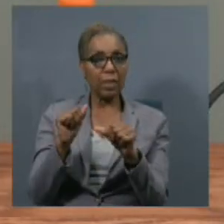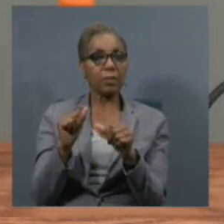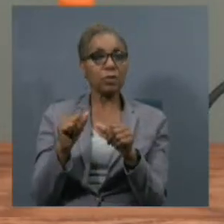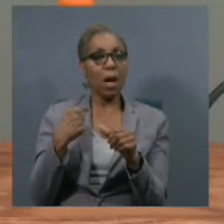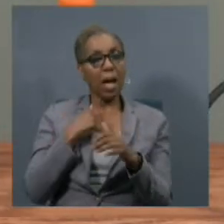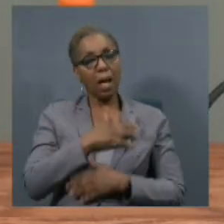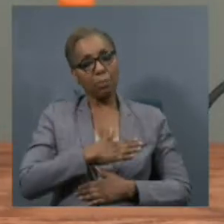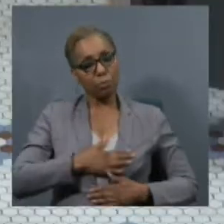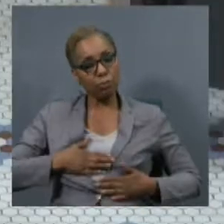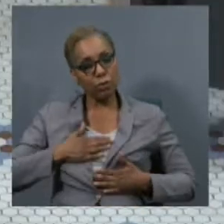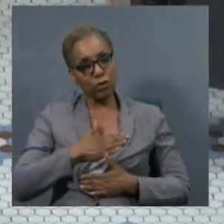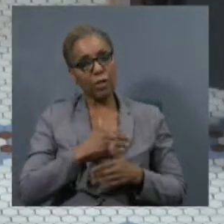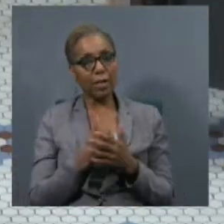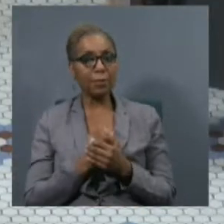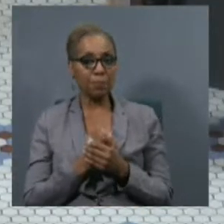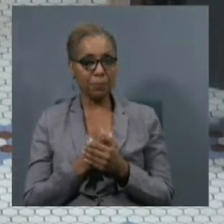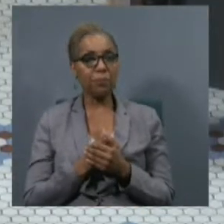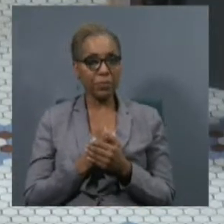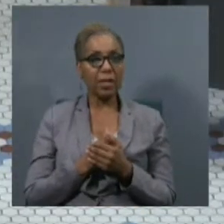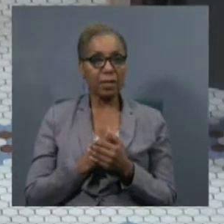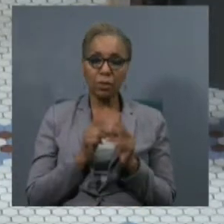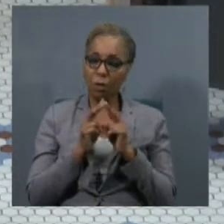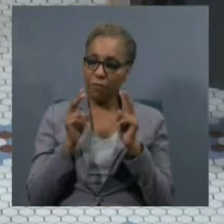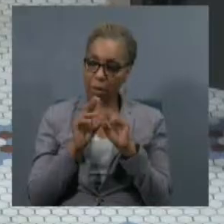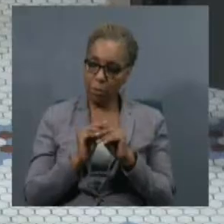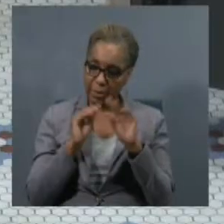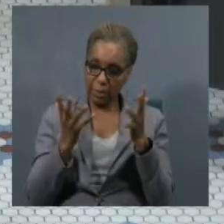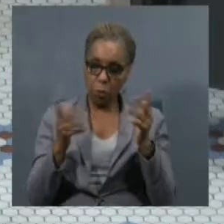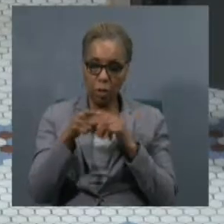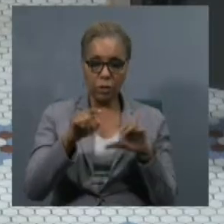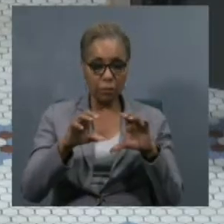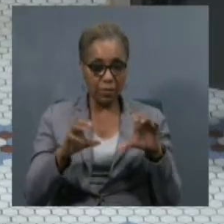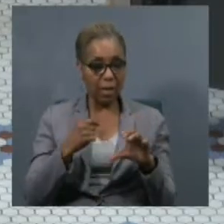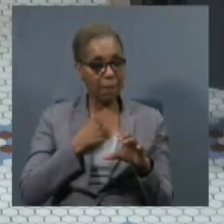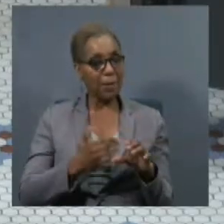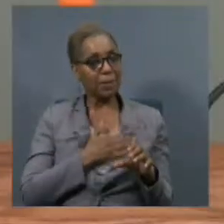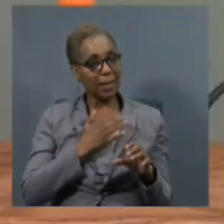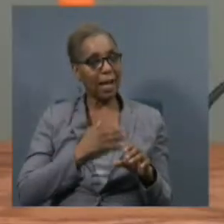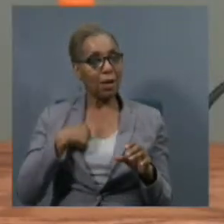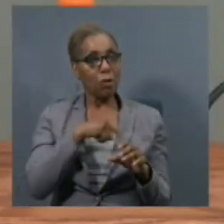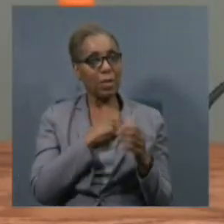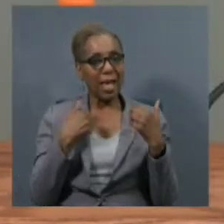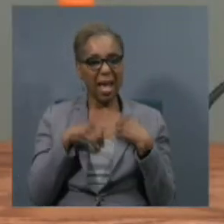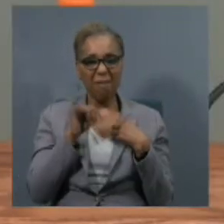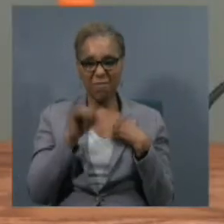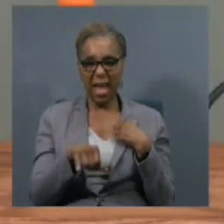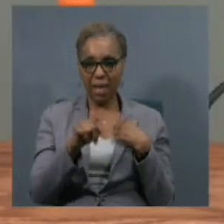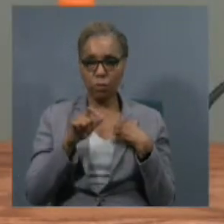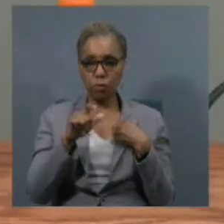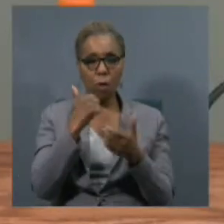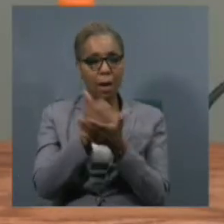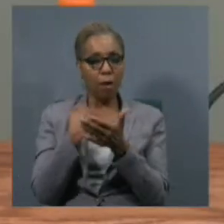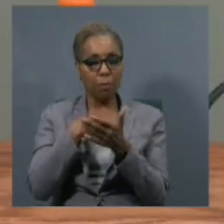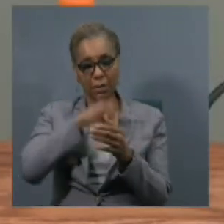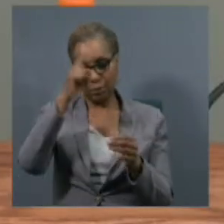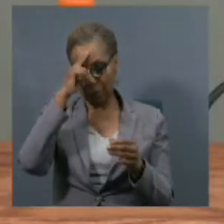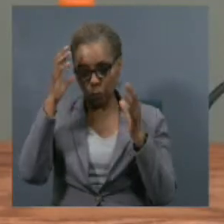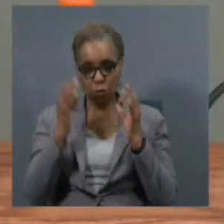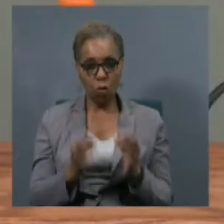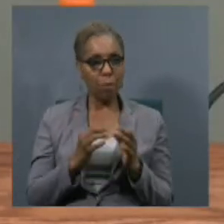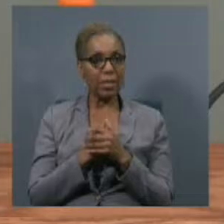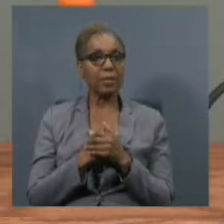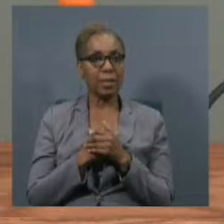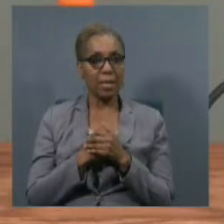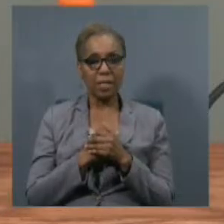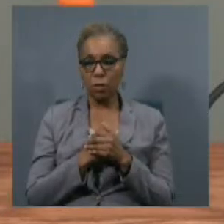I appreciate it's very clear what you've done, and I'm glad we've got this tool to help us determine where